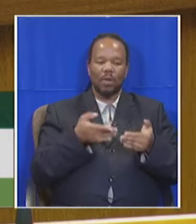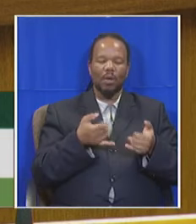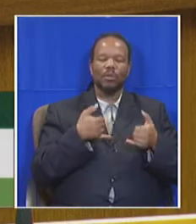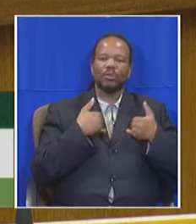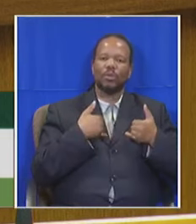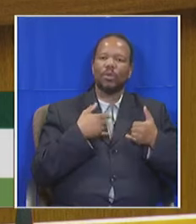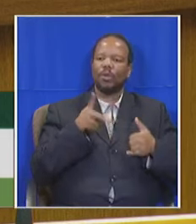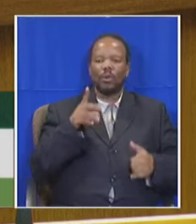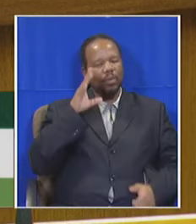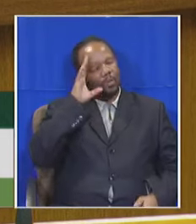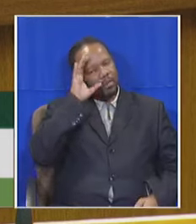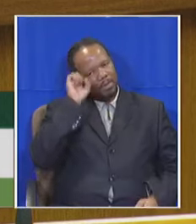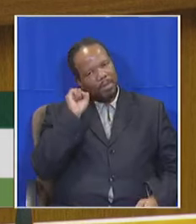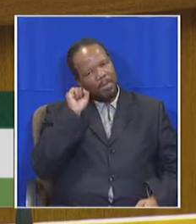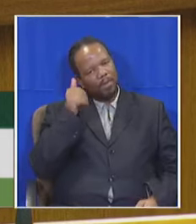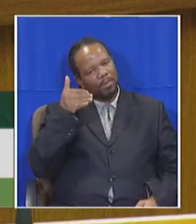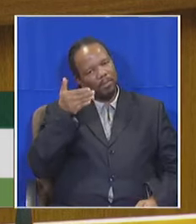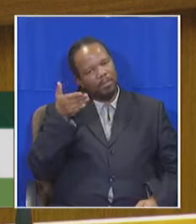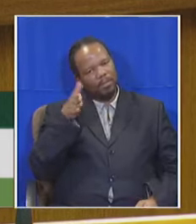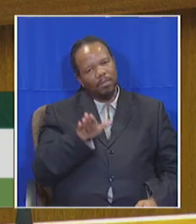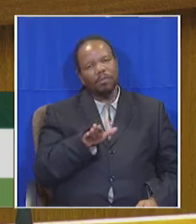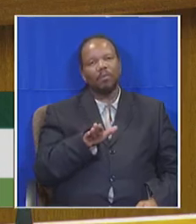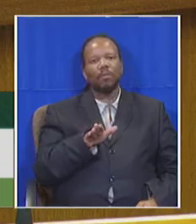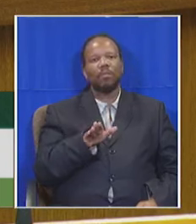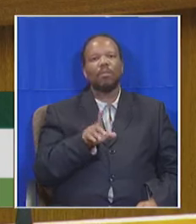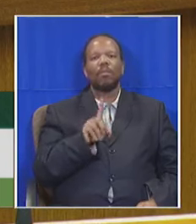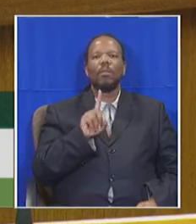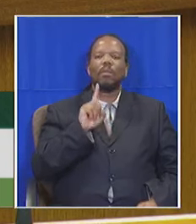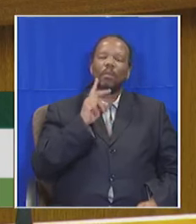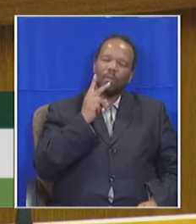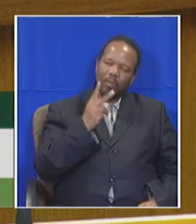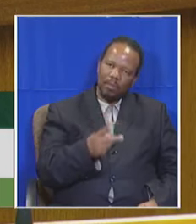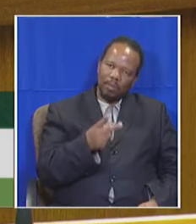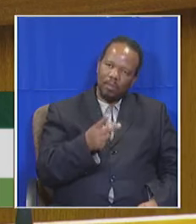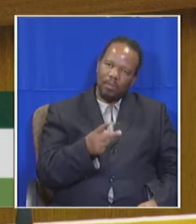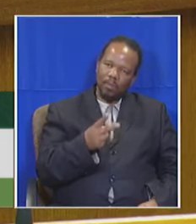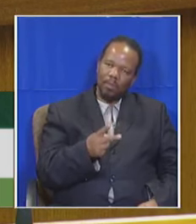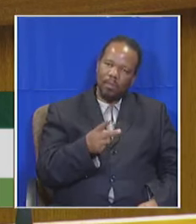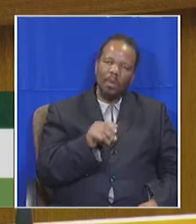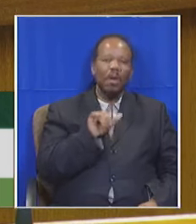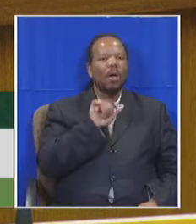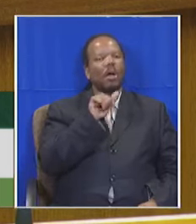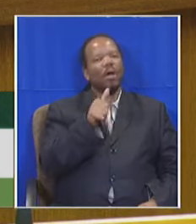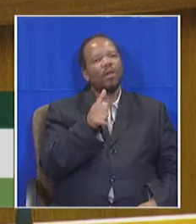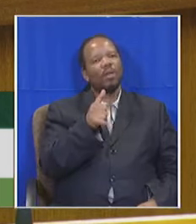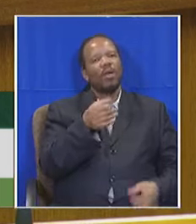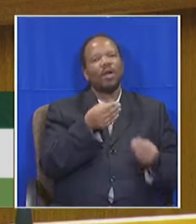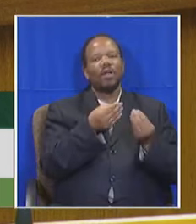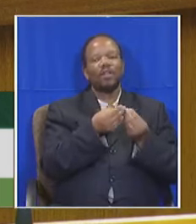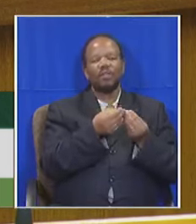forgotten. Soweto uprising also coincides with the manifestation of odious elements on our shores,